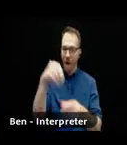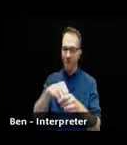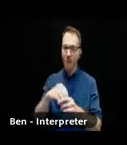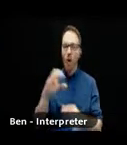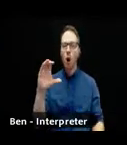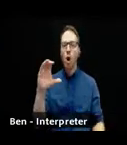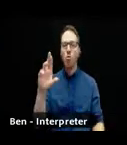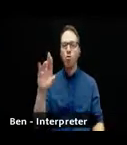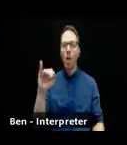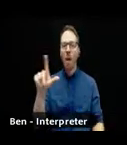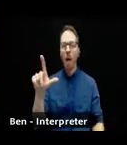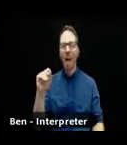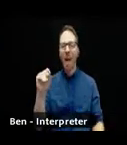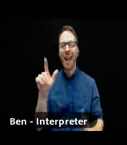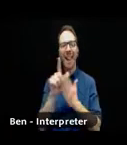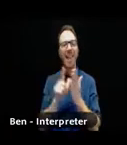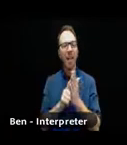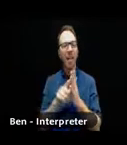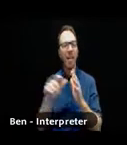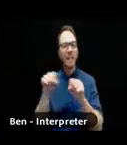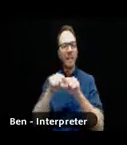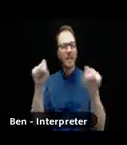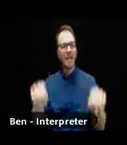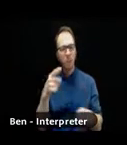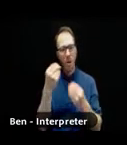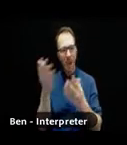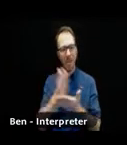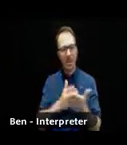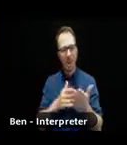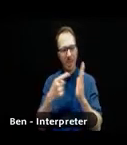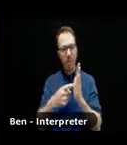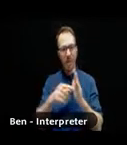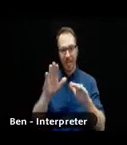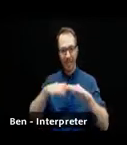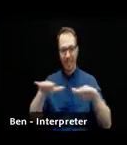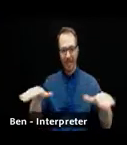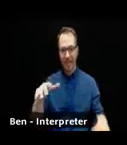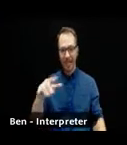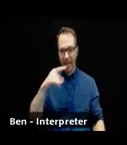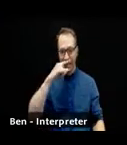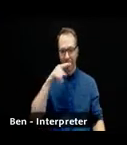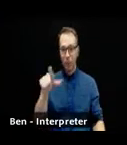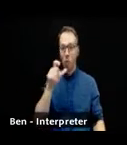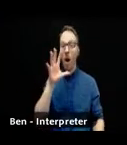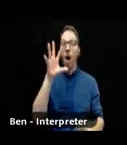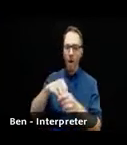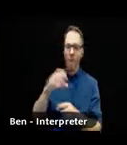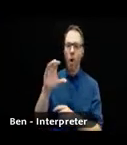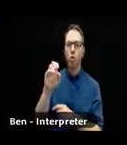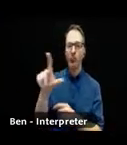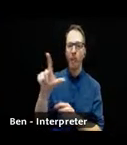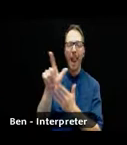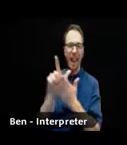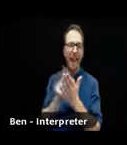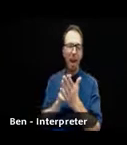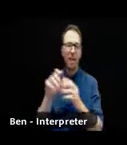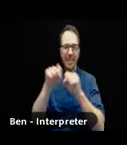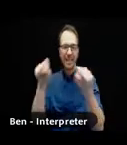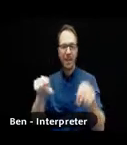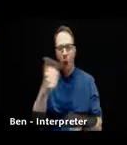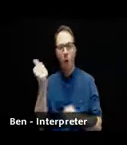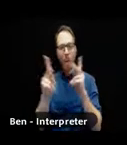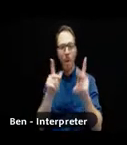how, like you gave some examples about how kids who are involved in the criminal legal system or others are getting